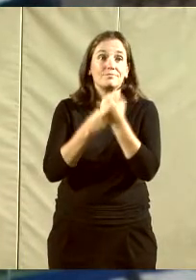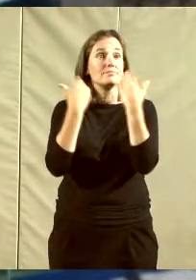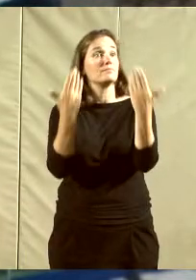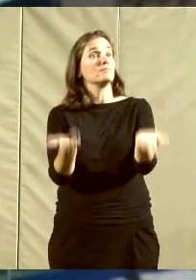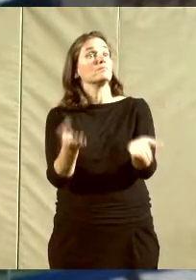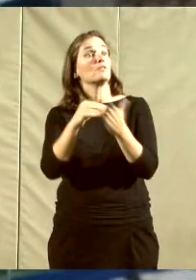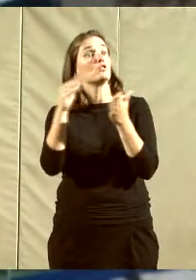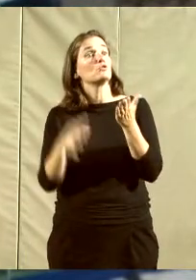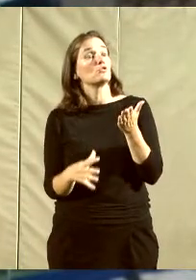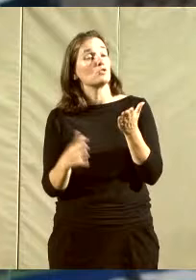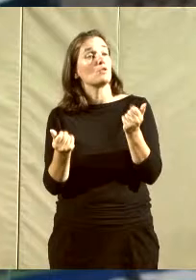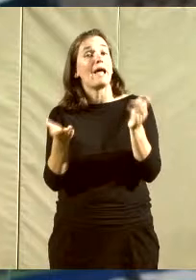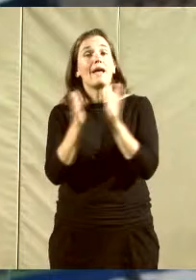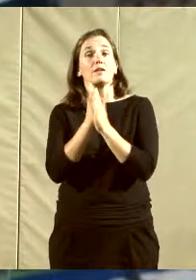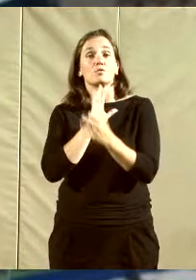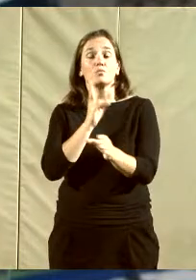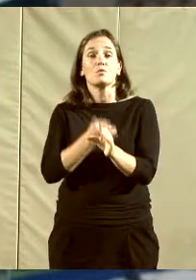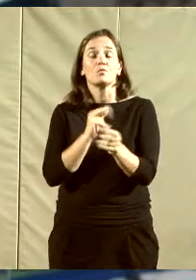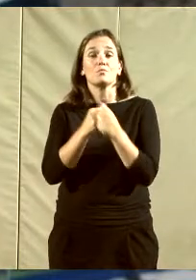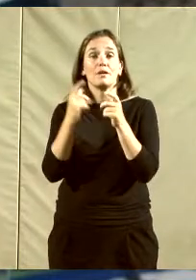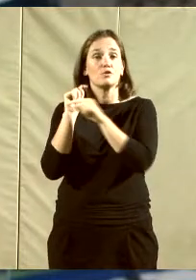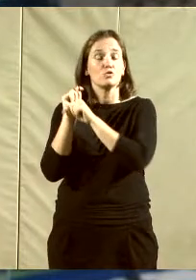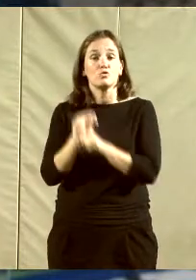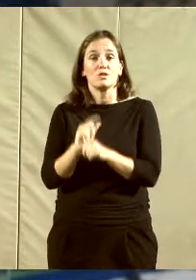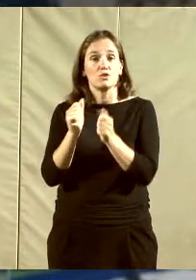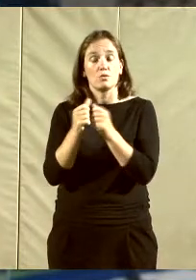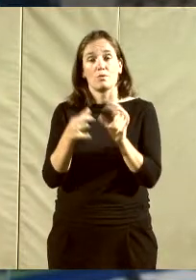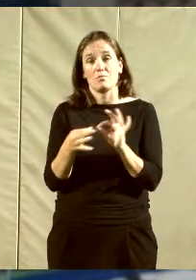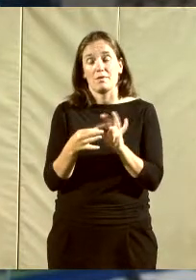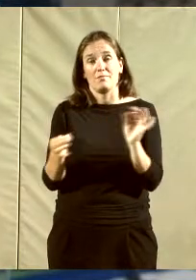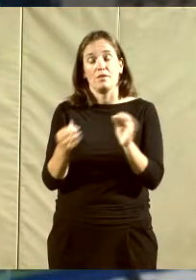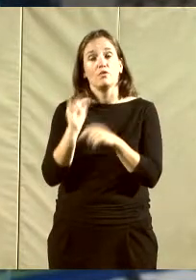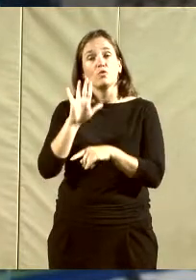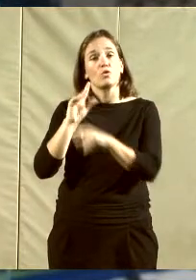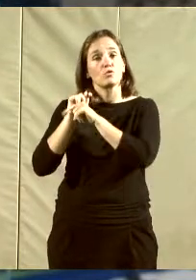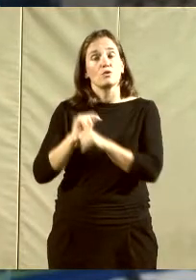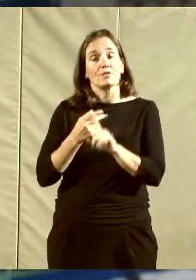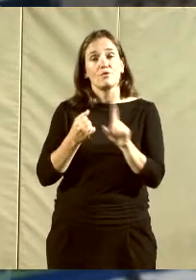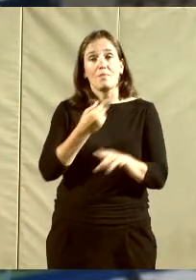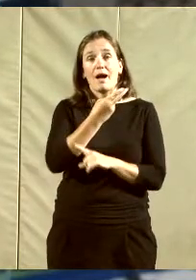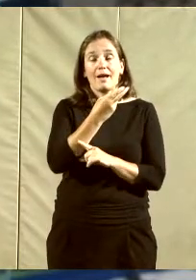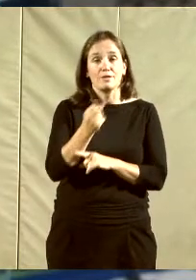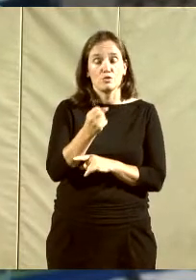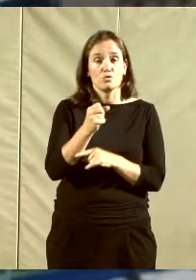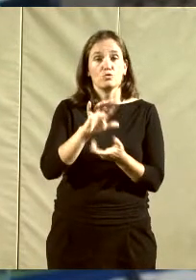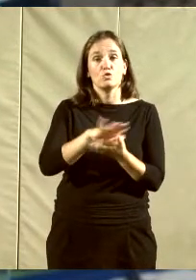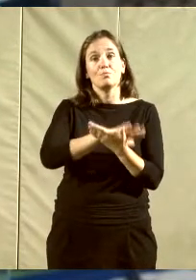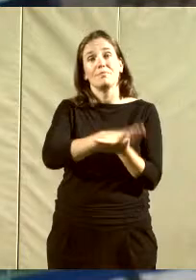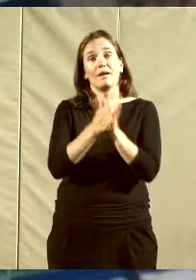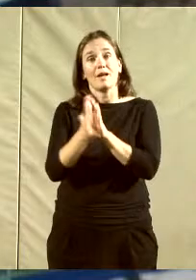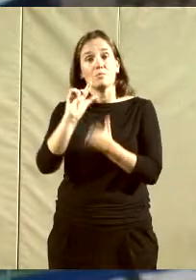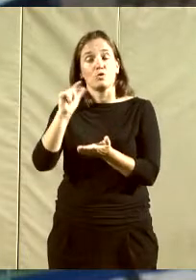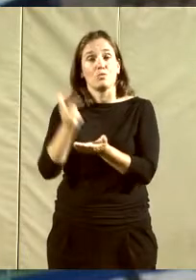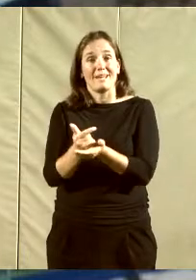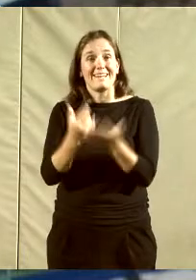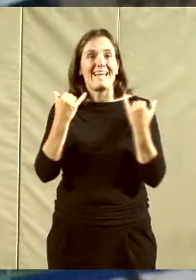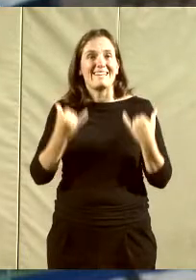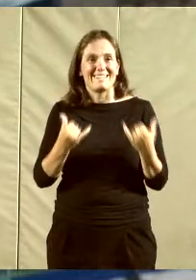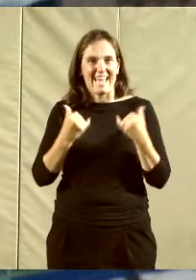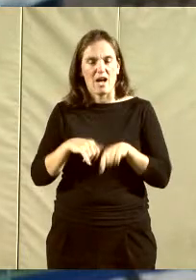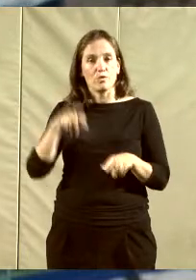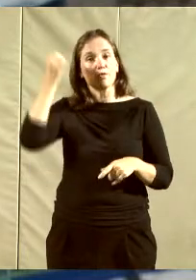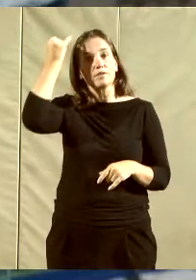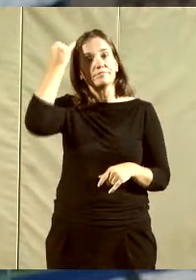I ask you to participate in a traditional symbolization of your tradition from a high school student as a graduate. At this time, please move